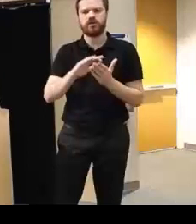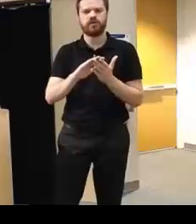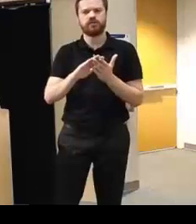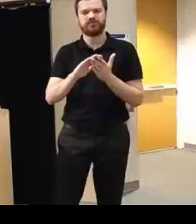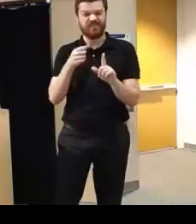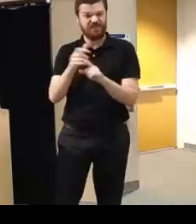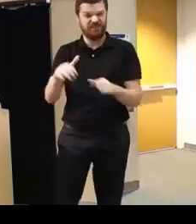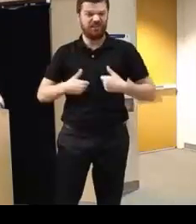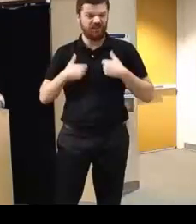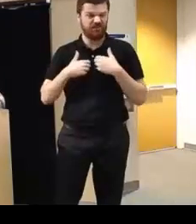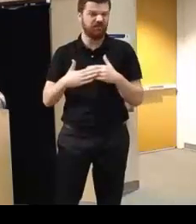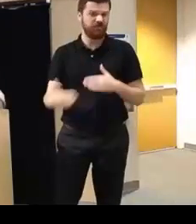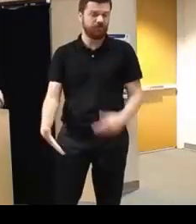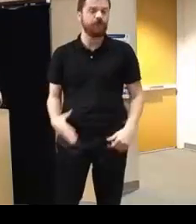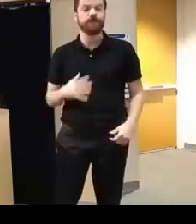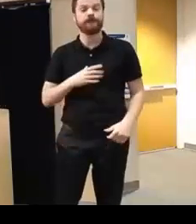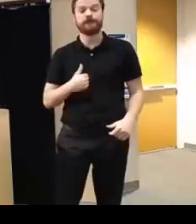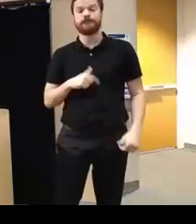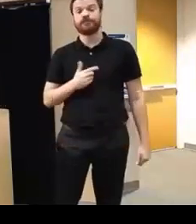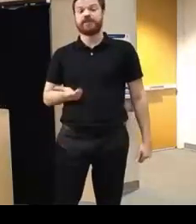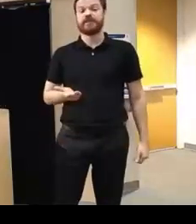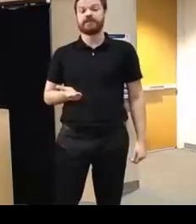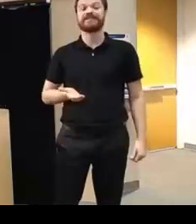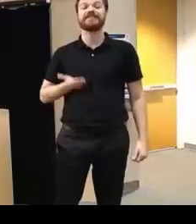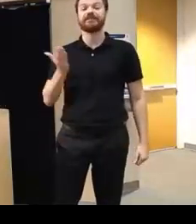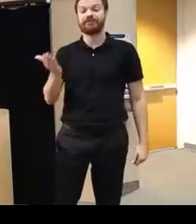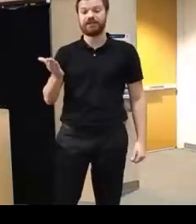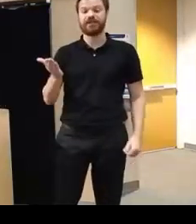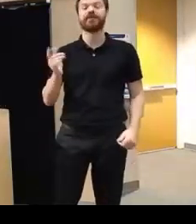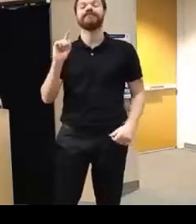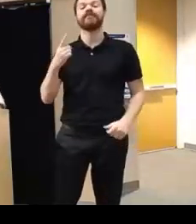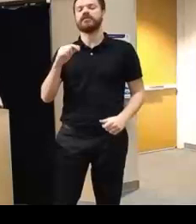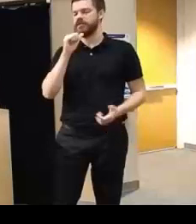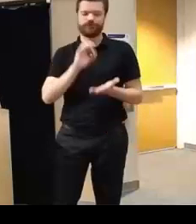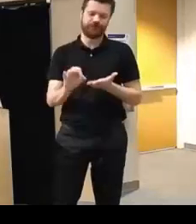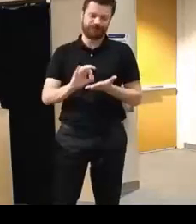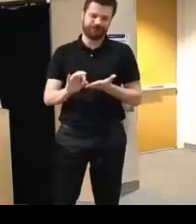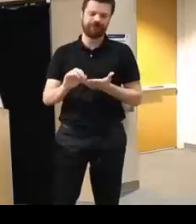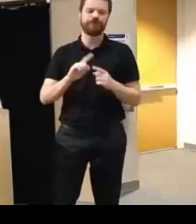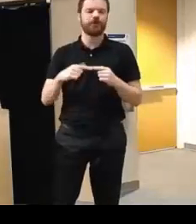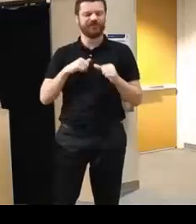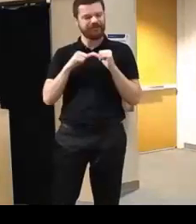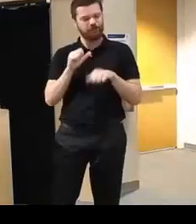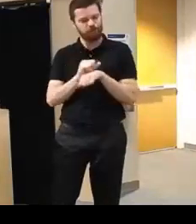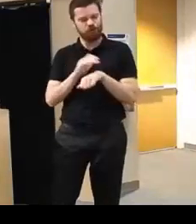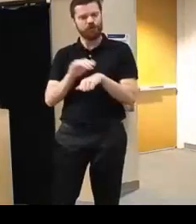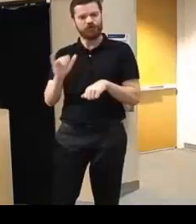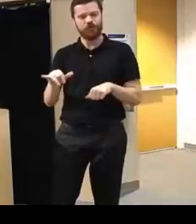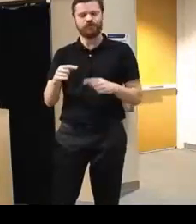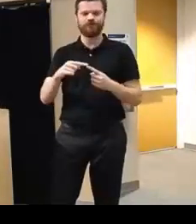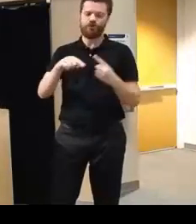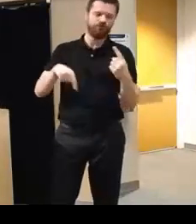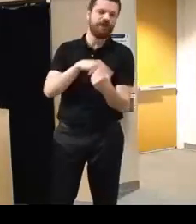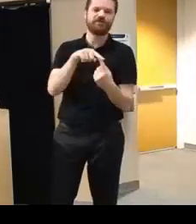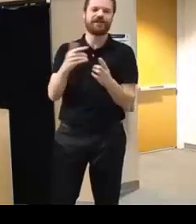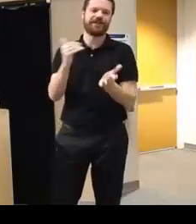lives. So we submitted that. It was unfortunately unscored the first time, but we're gonna keep working on that and come back around to that. So